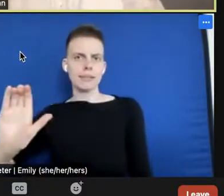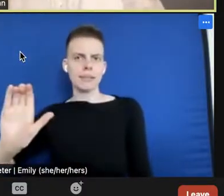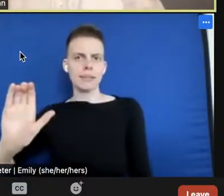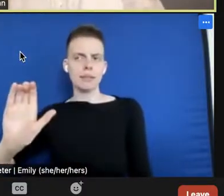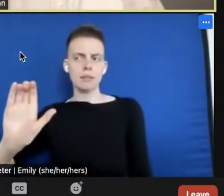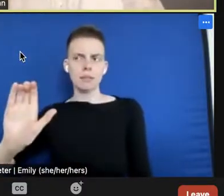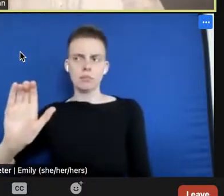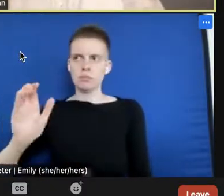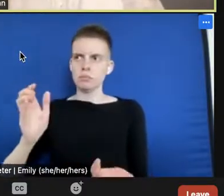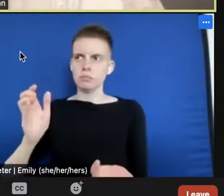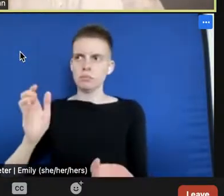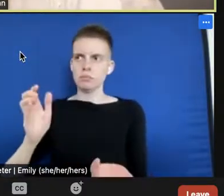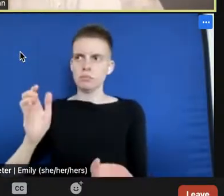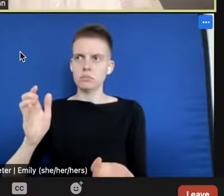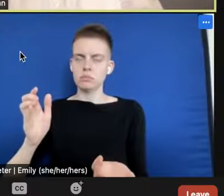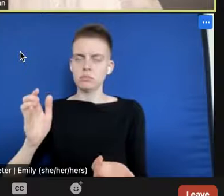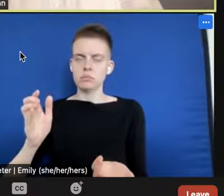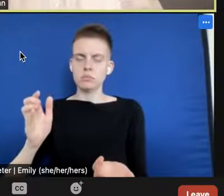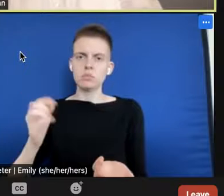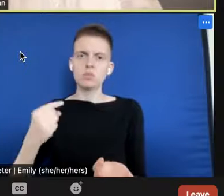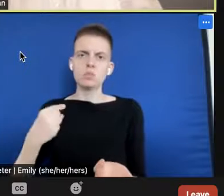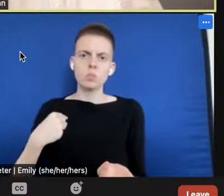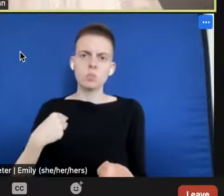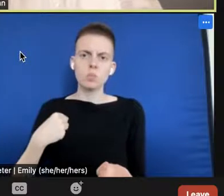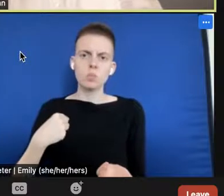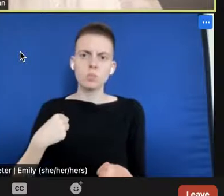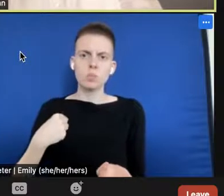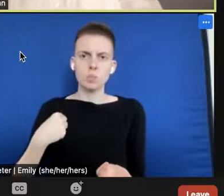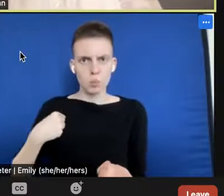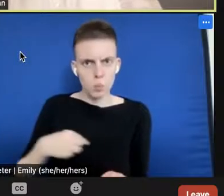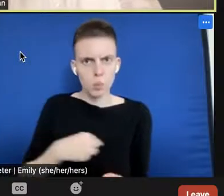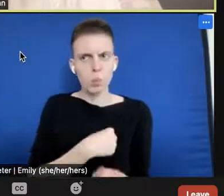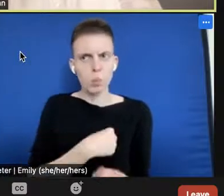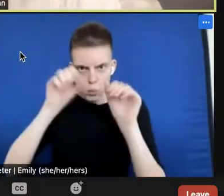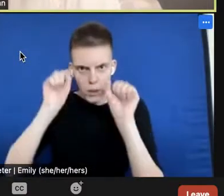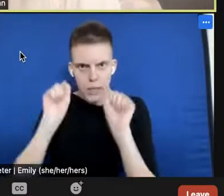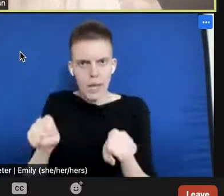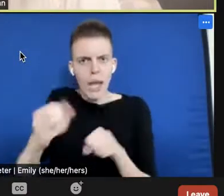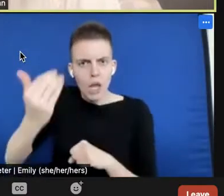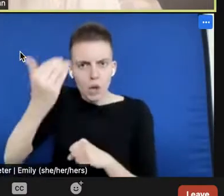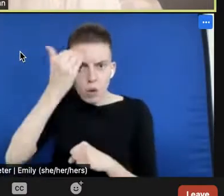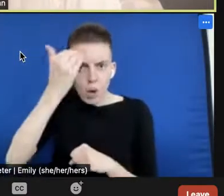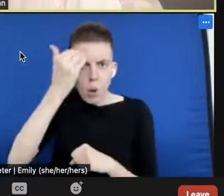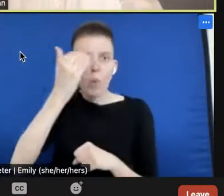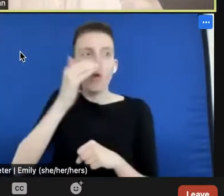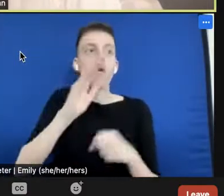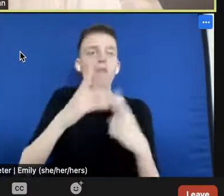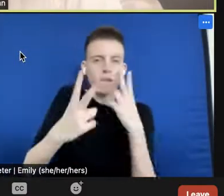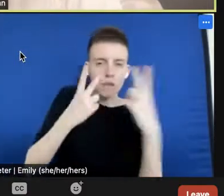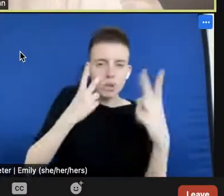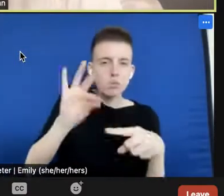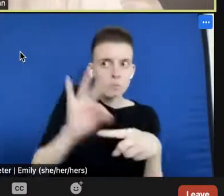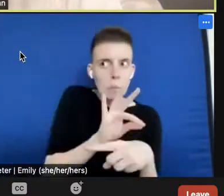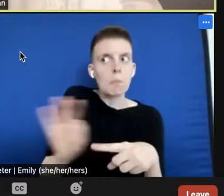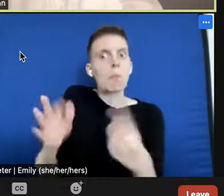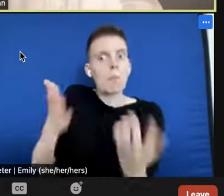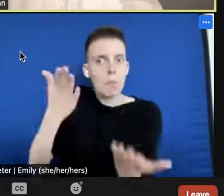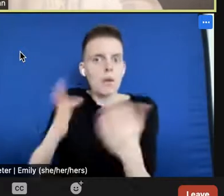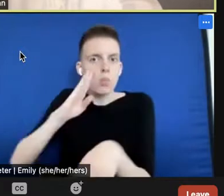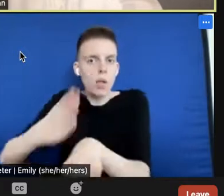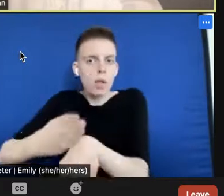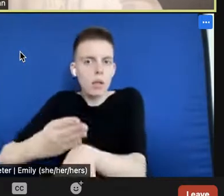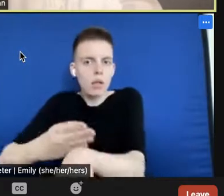child's their functional vision and improvement, potential for improvement. Because what's more gratifying